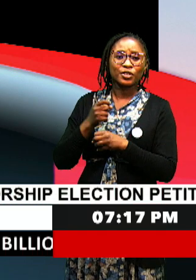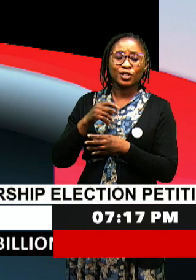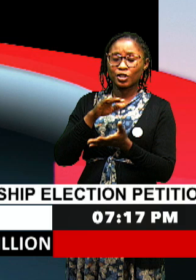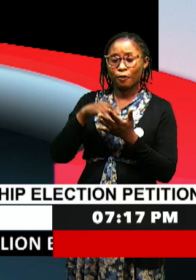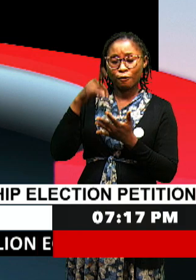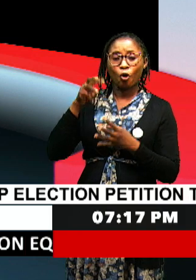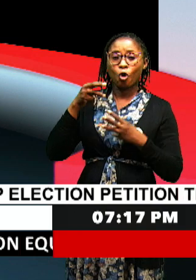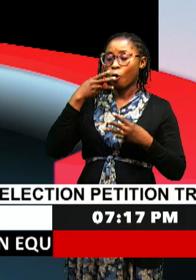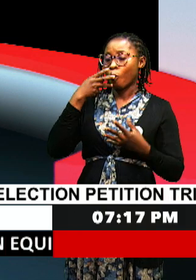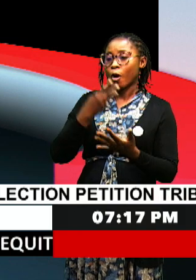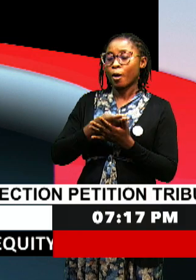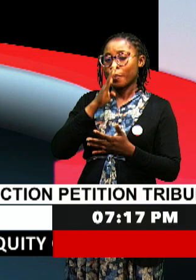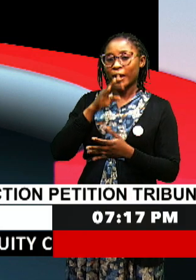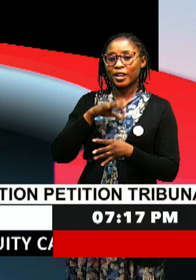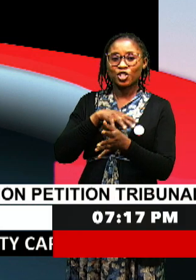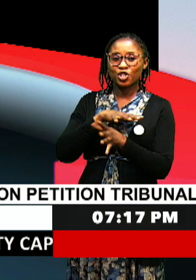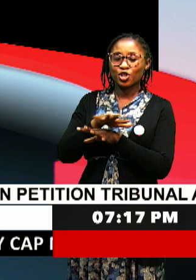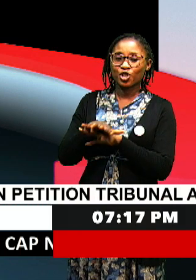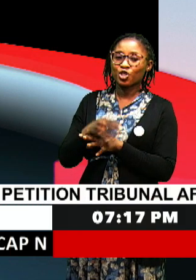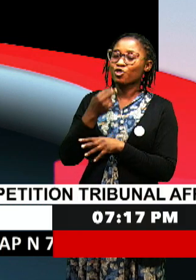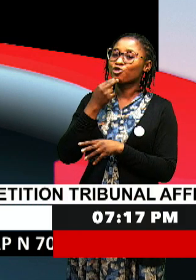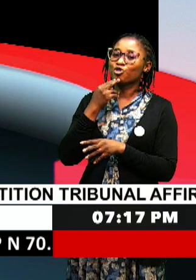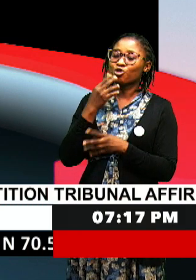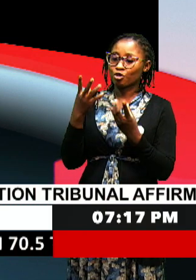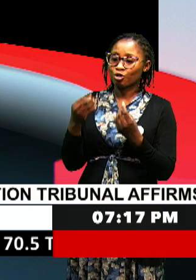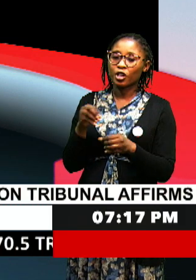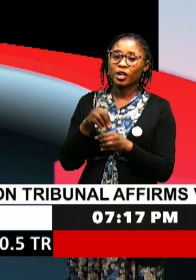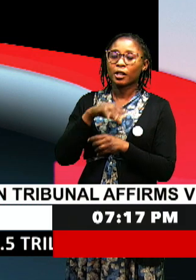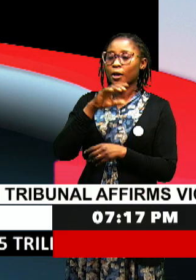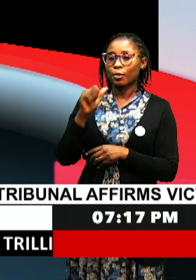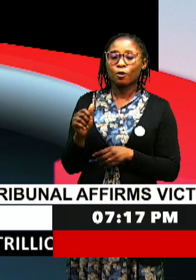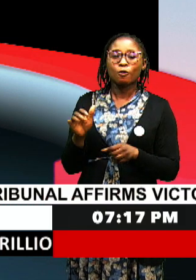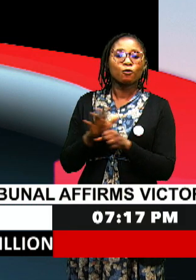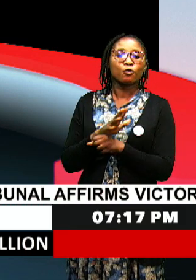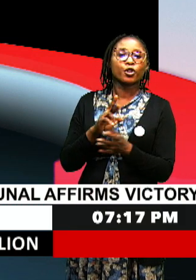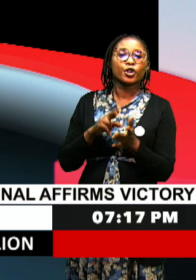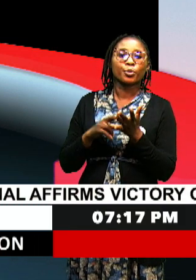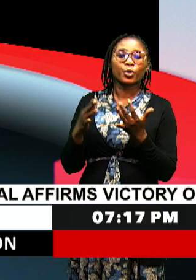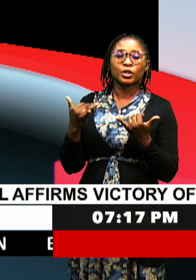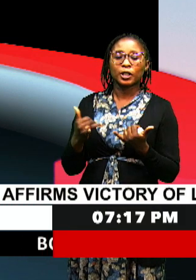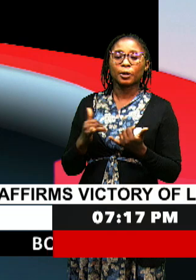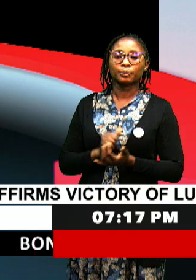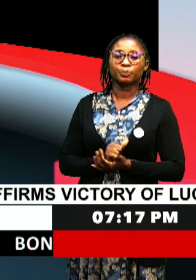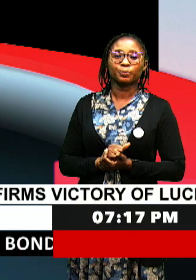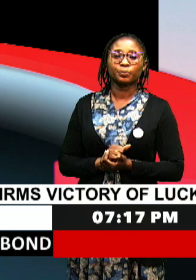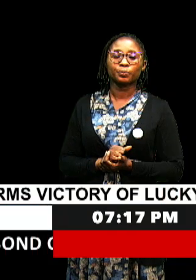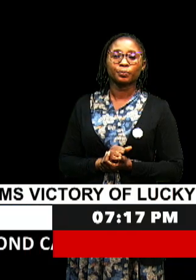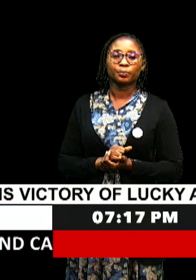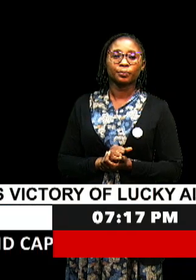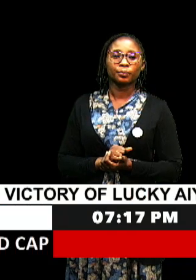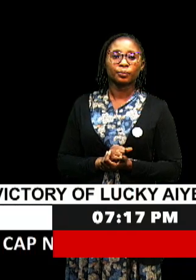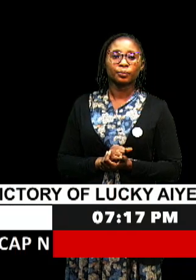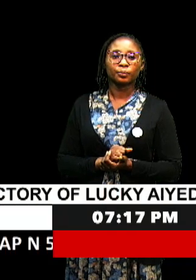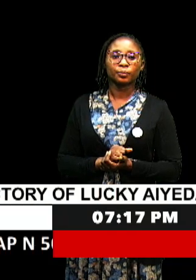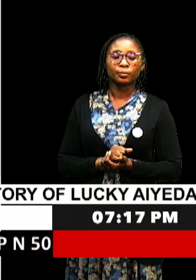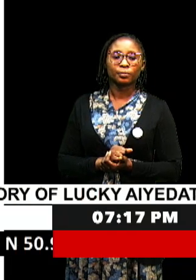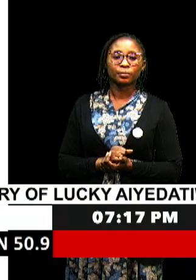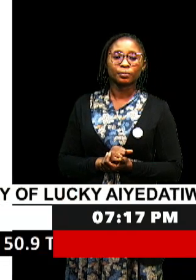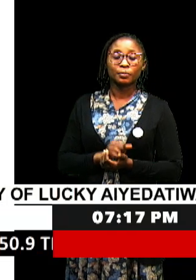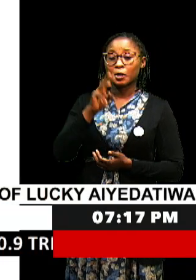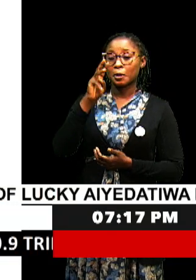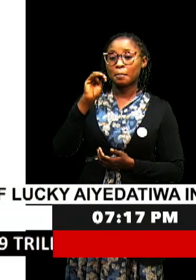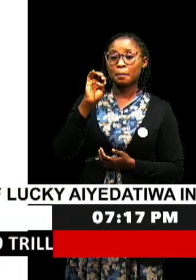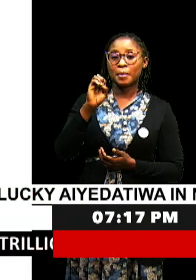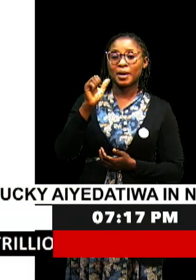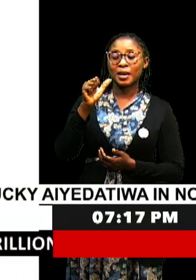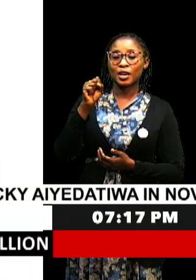Integrated Nutrition Solutions in Abuja. Salihu Abdullahi Kwanara reports. Measles